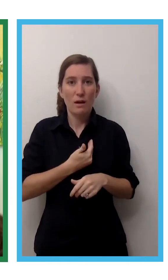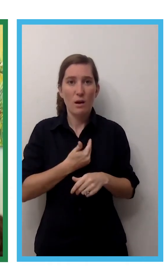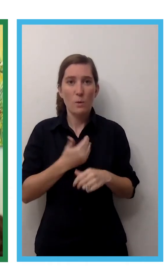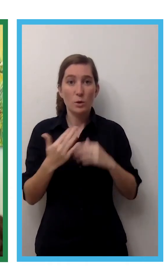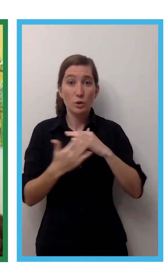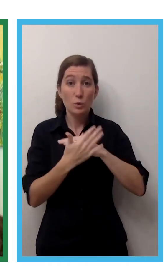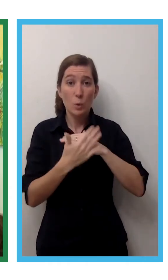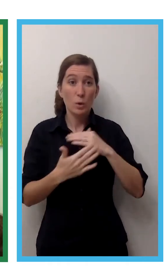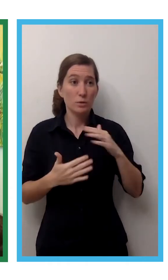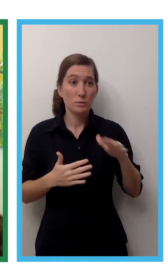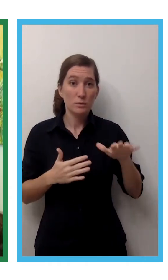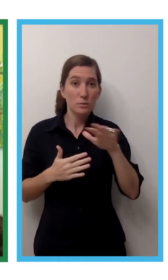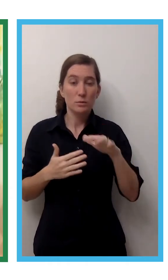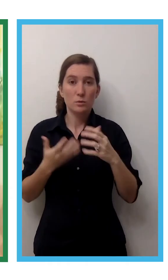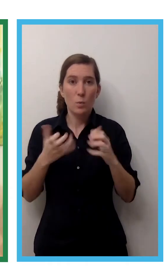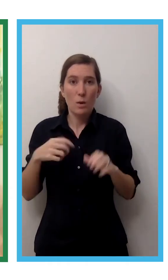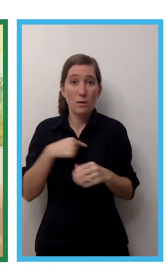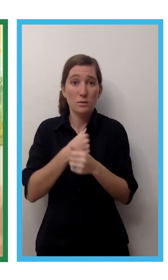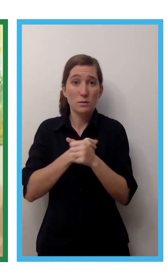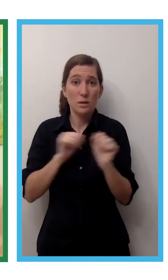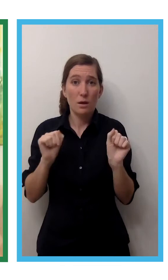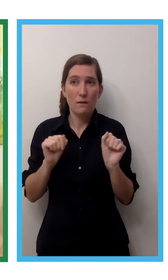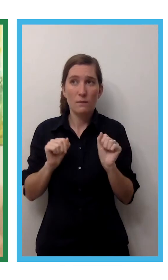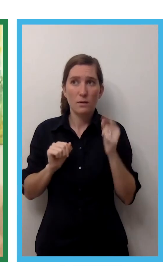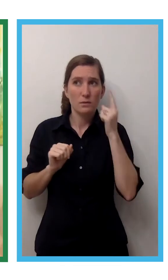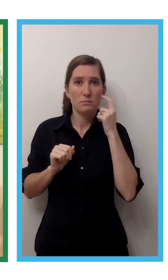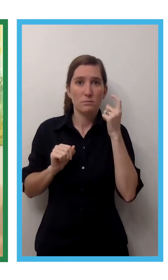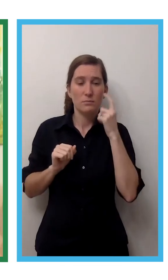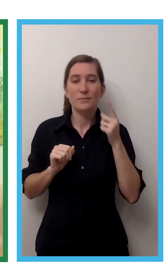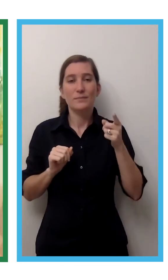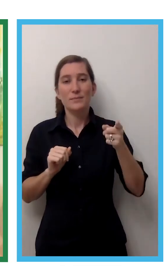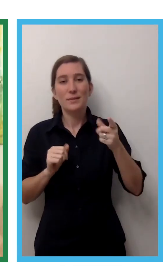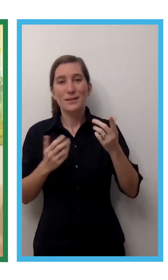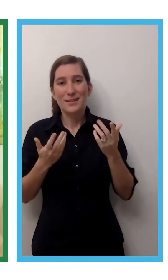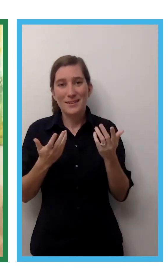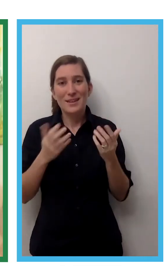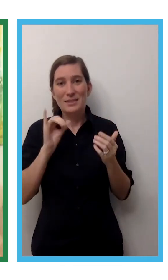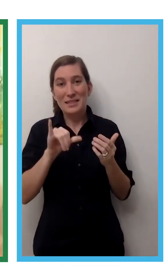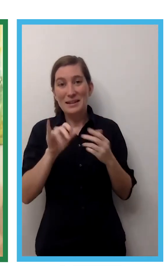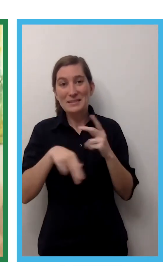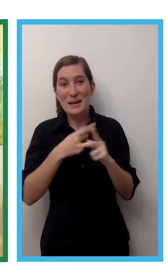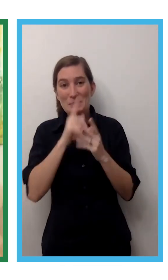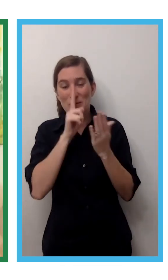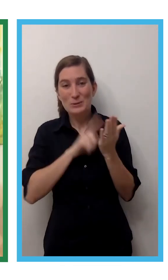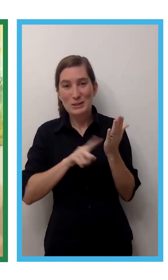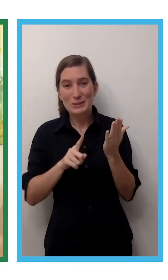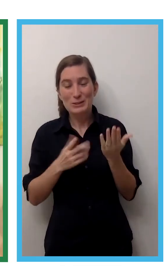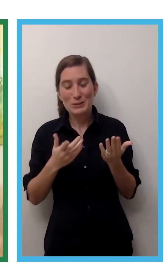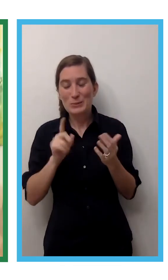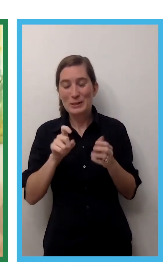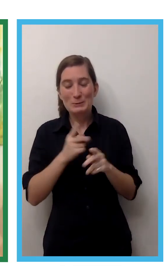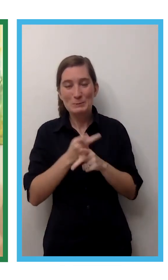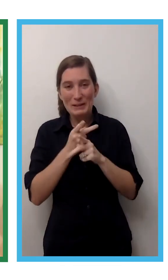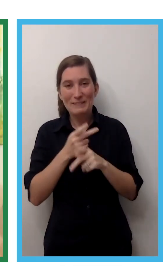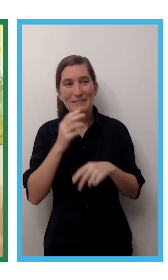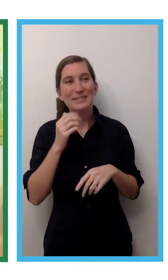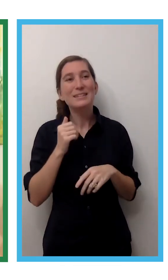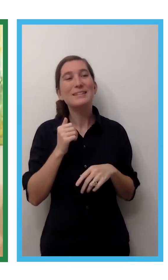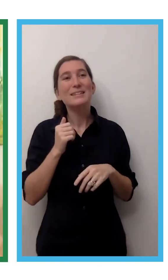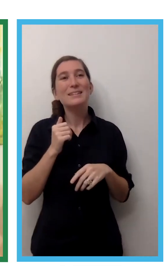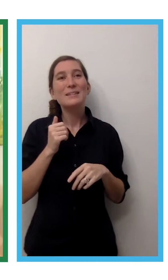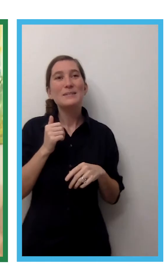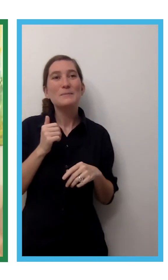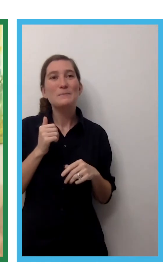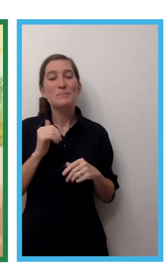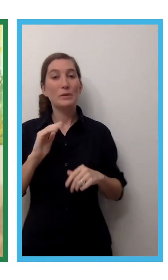of research, right. But it's also about making sure that your group that you're taking the